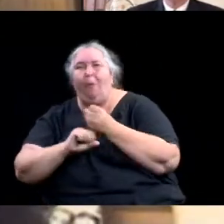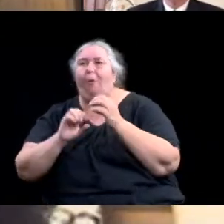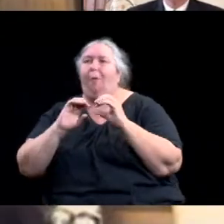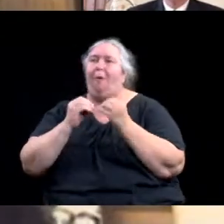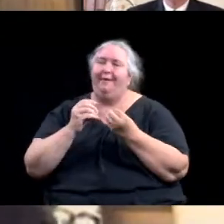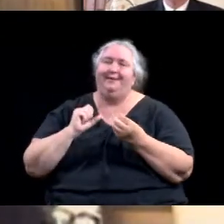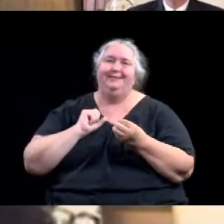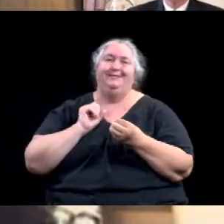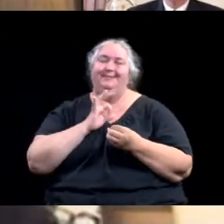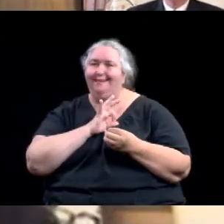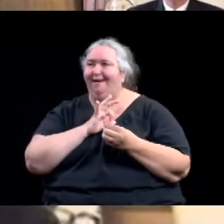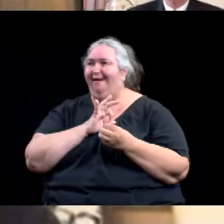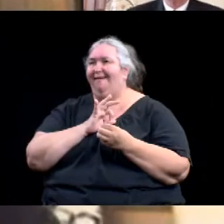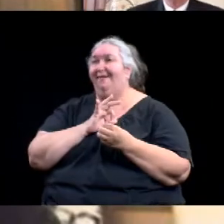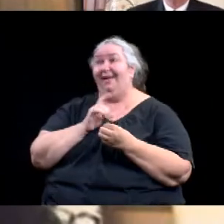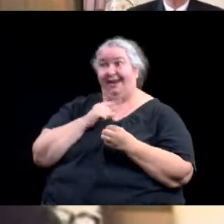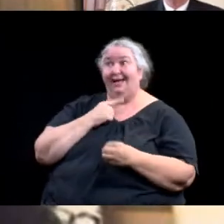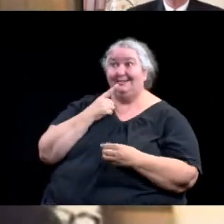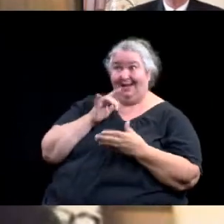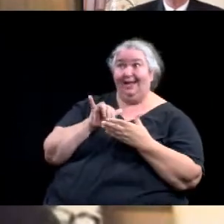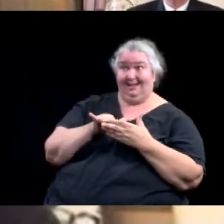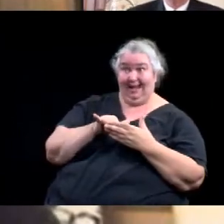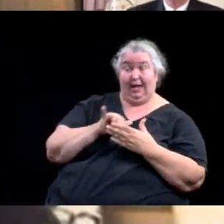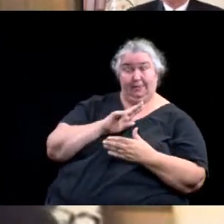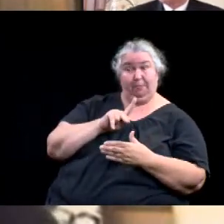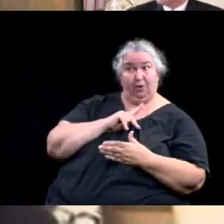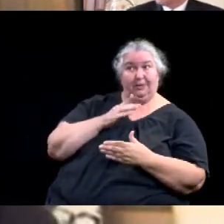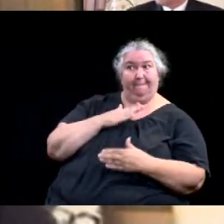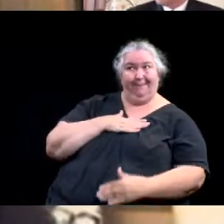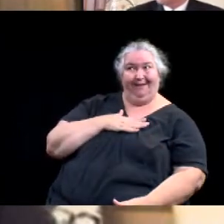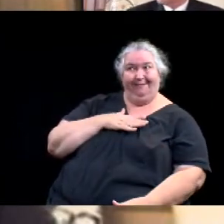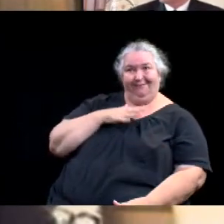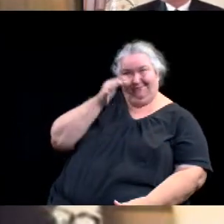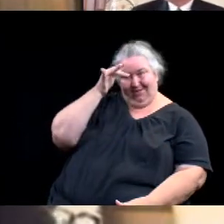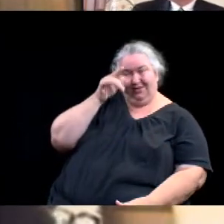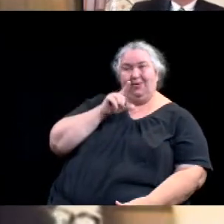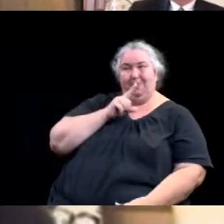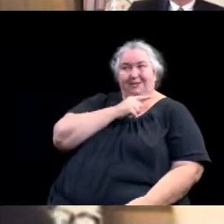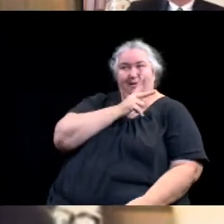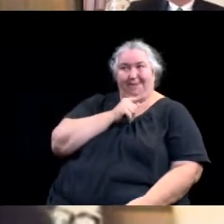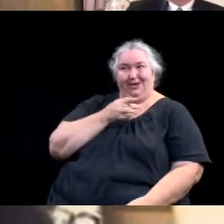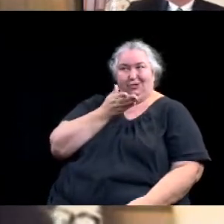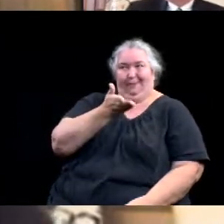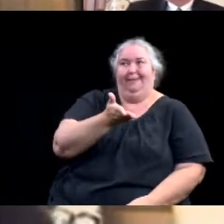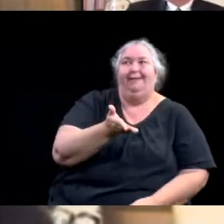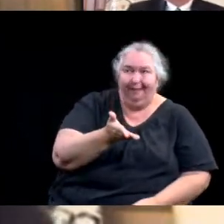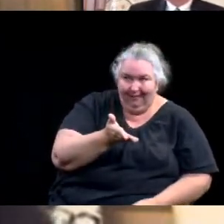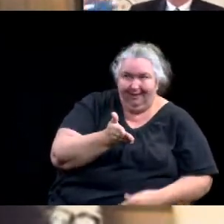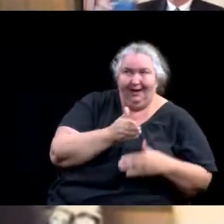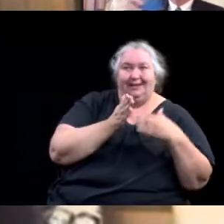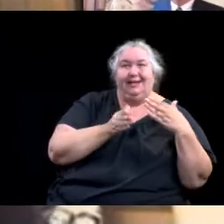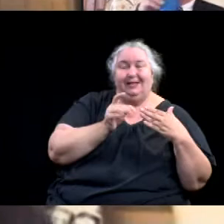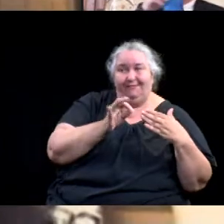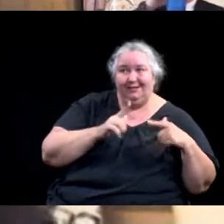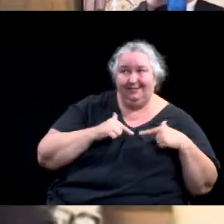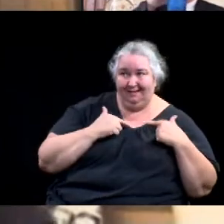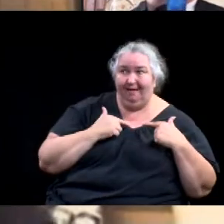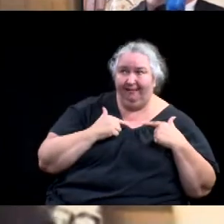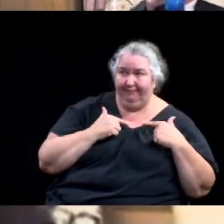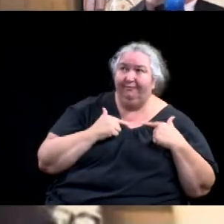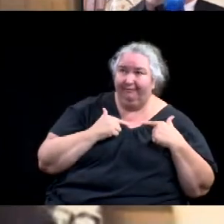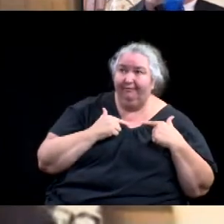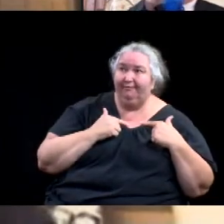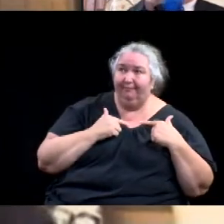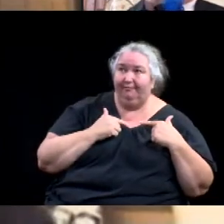the end of his life. And that was a hard decision that we made, going from at-home hospice to